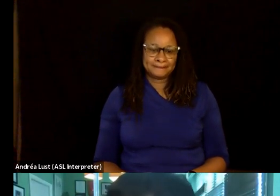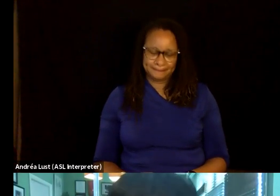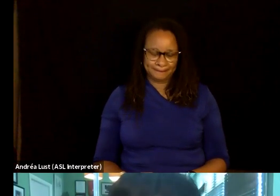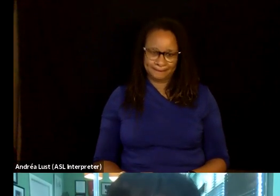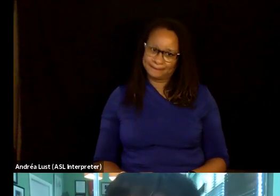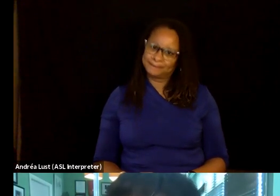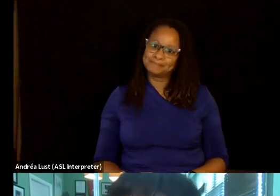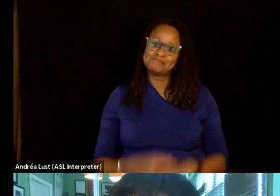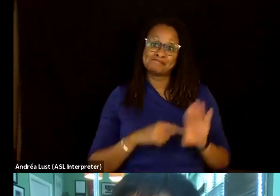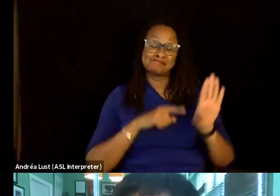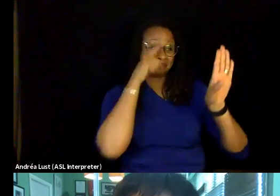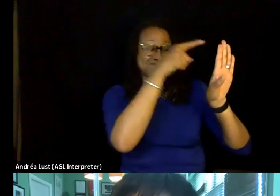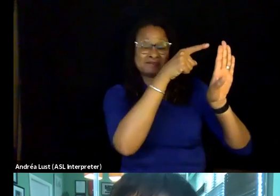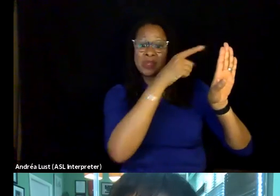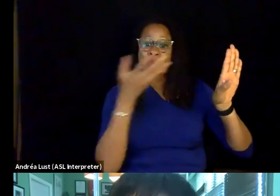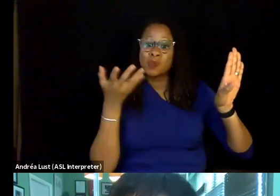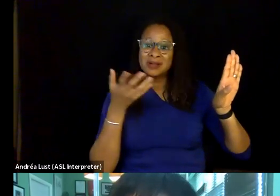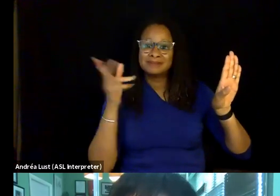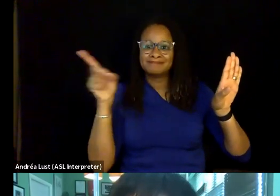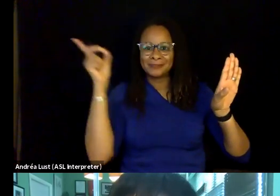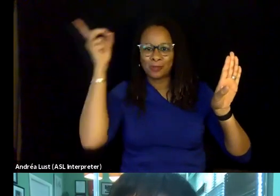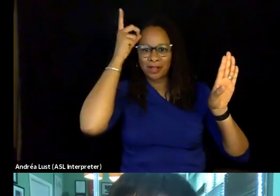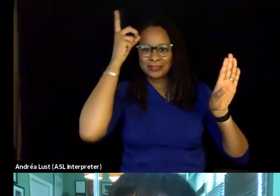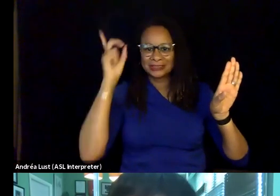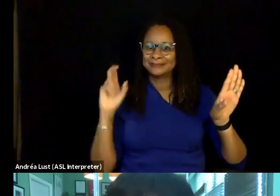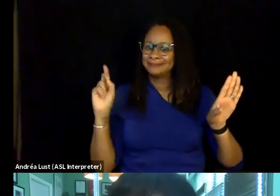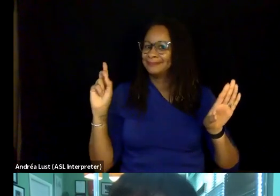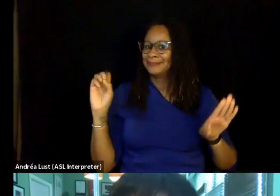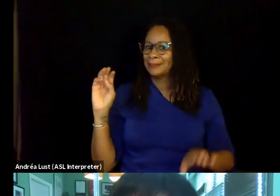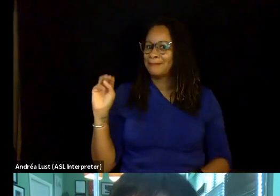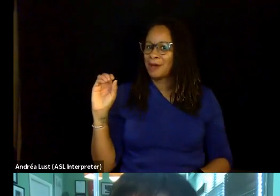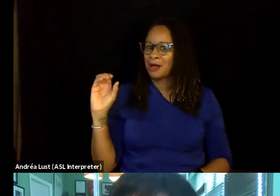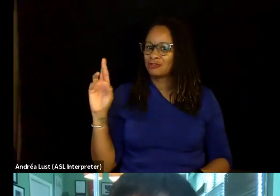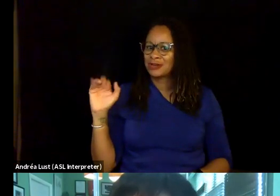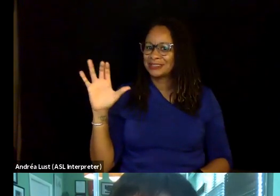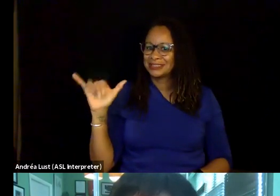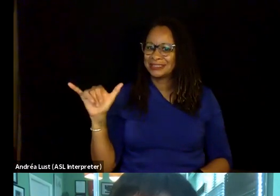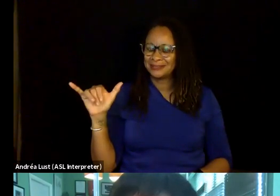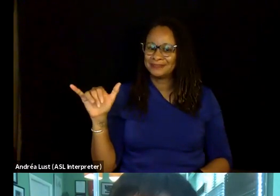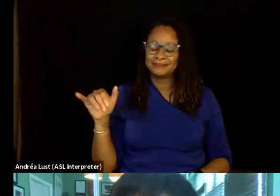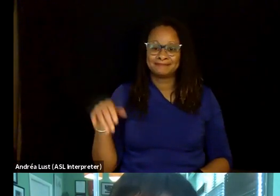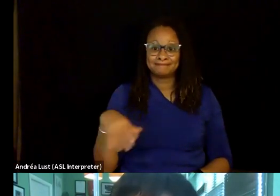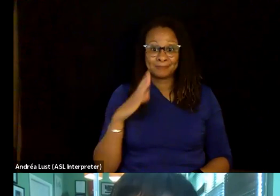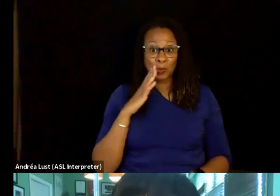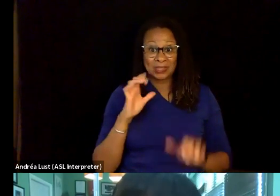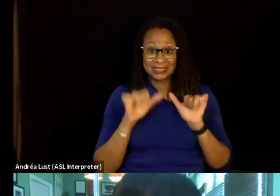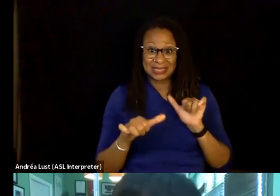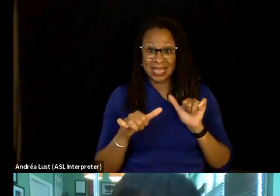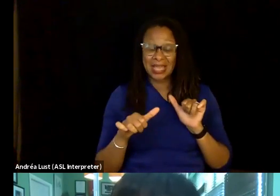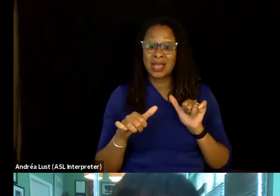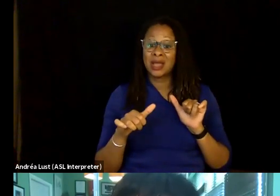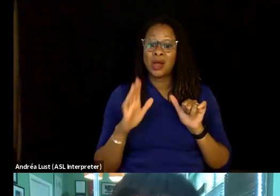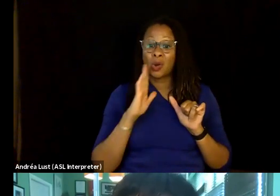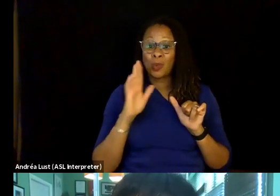it's democracy. It's whether or not we are going to, whether democracy stays or whether we're going to go into a decade